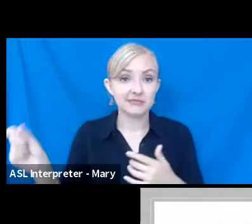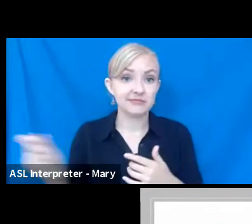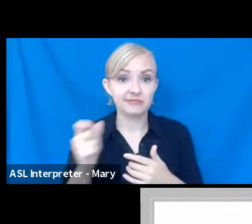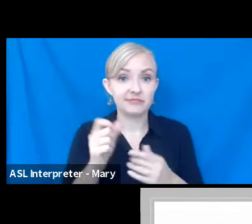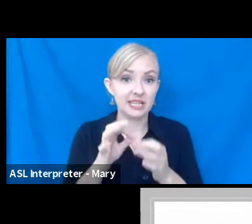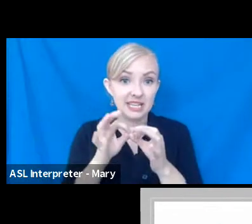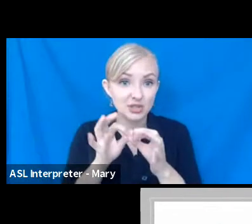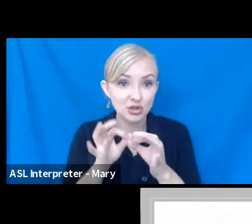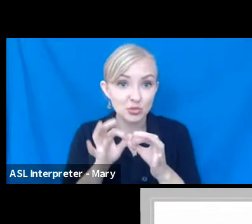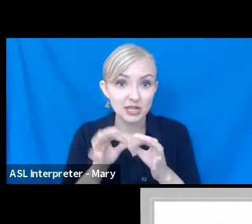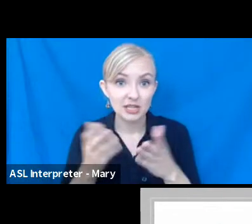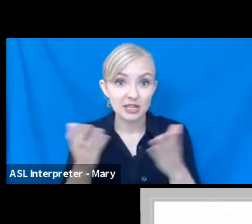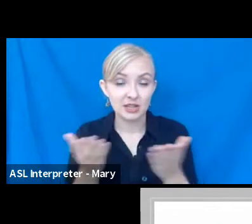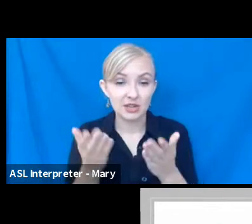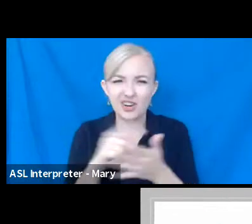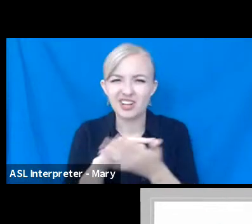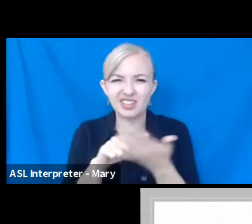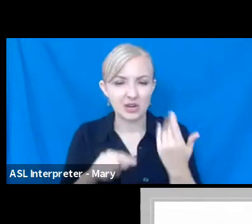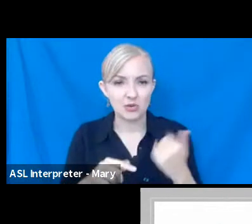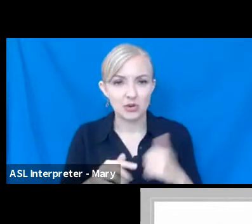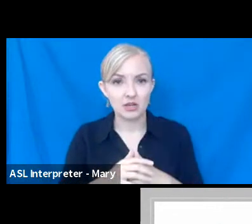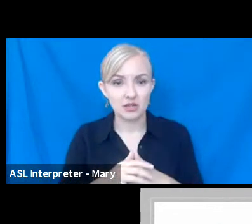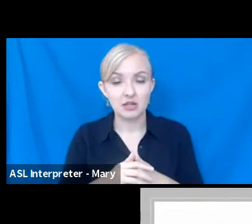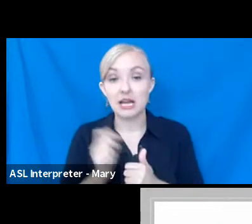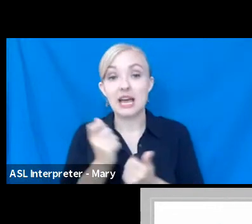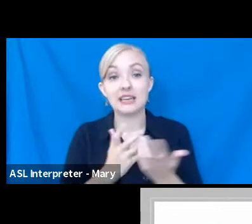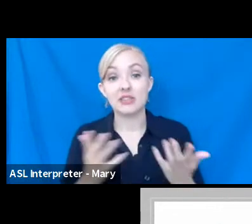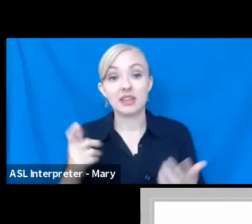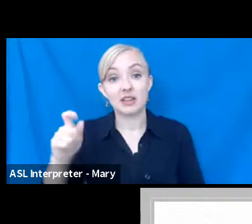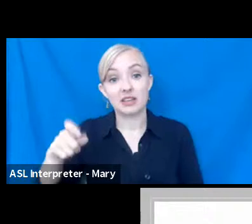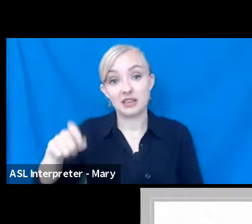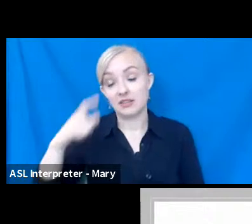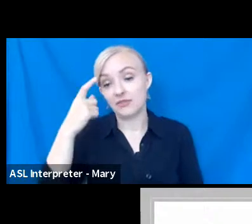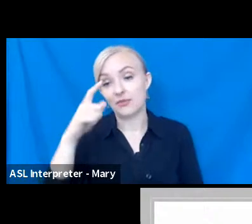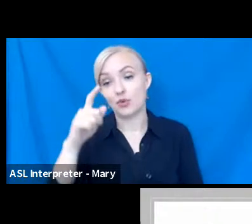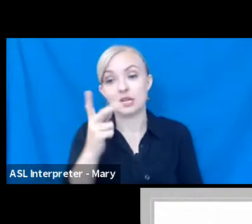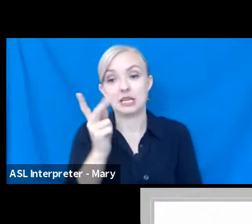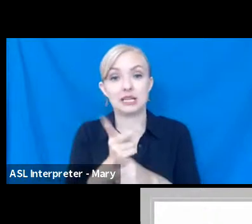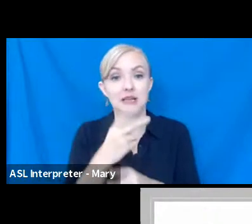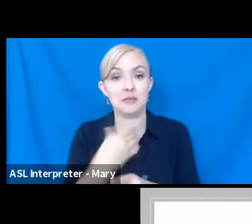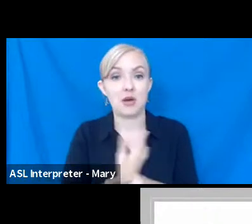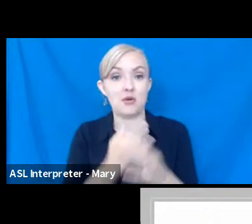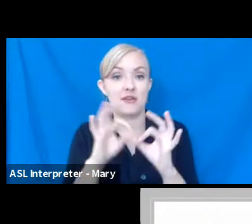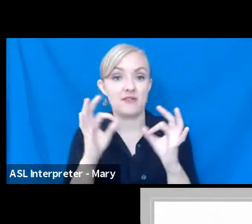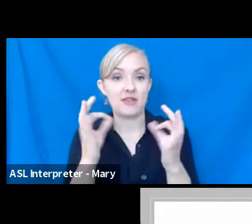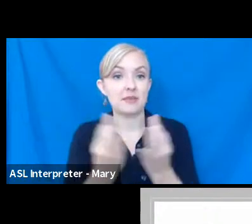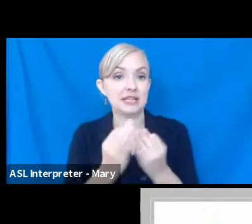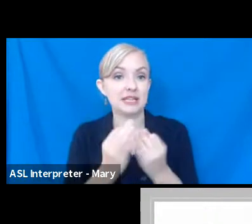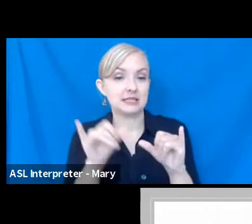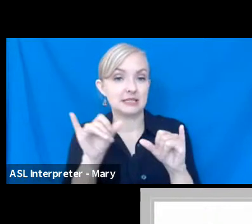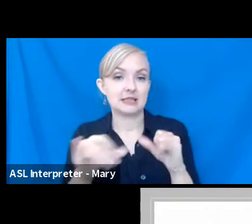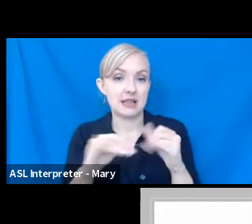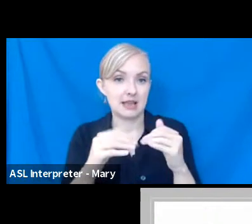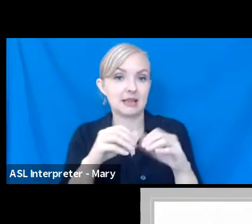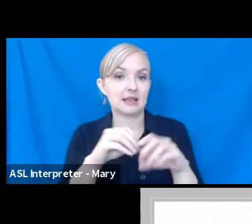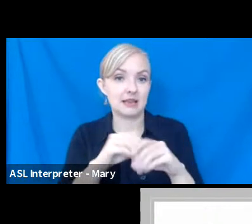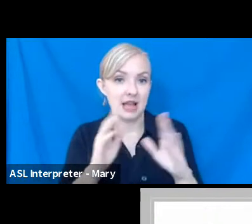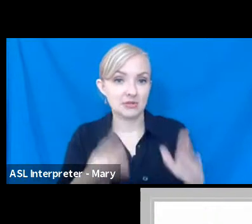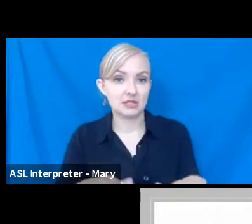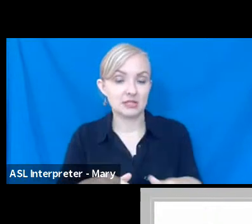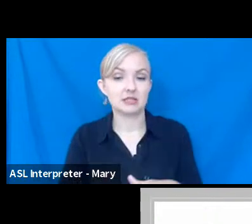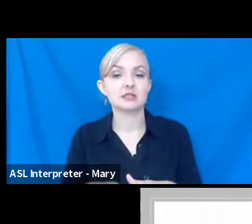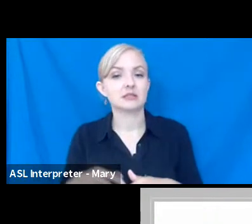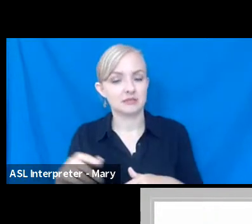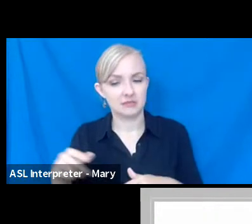here in-house, et cetera. Anything that is needed to keep our families stably housed, we've been